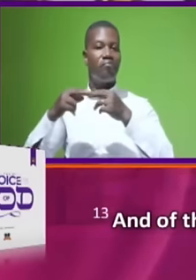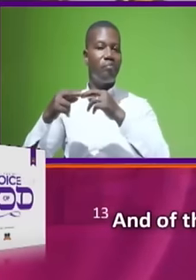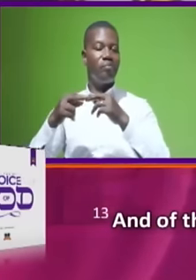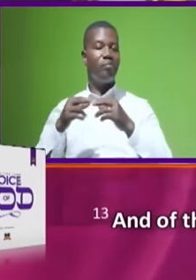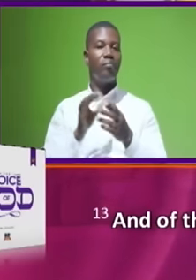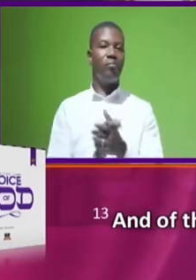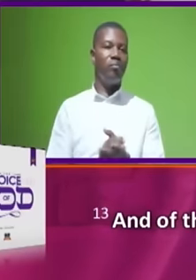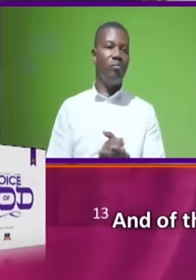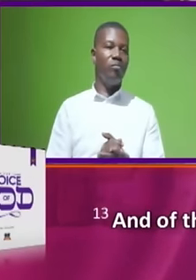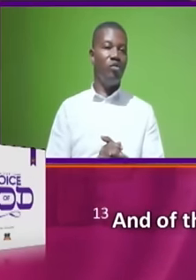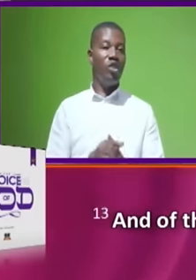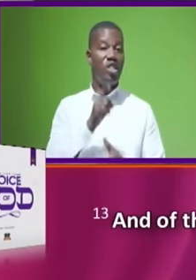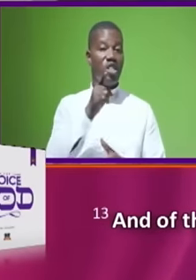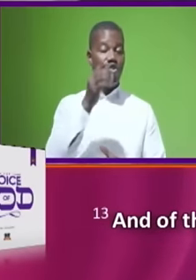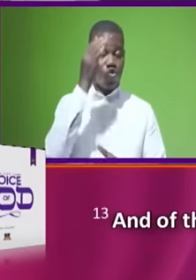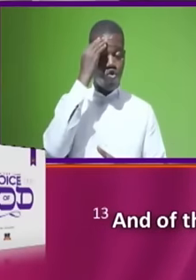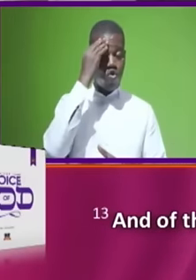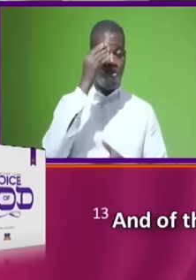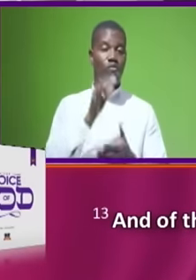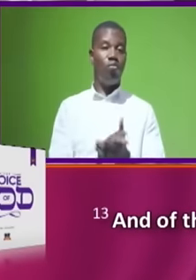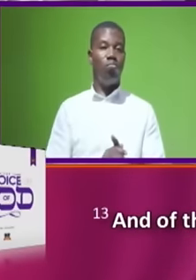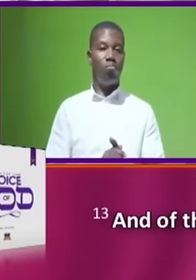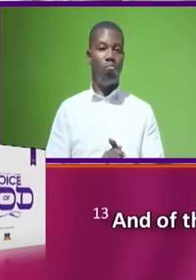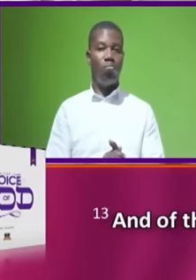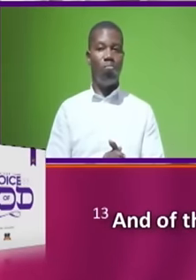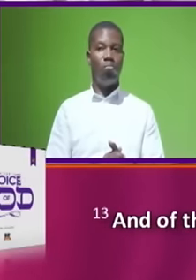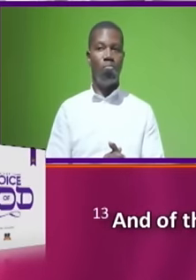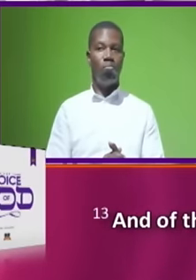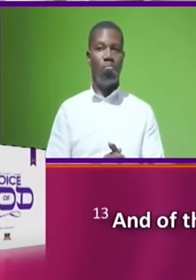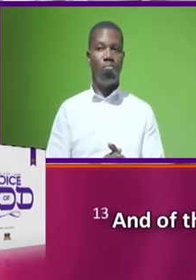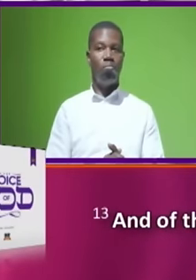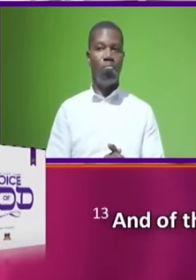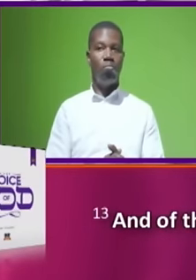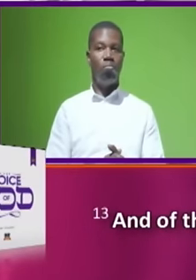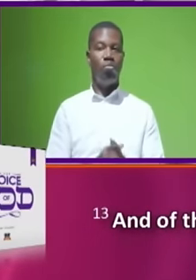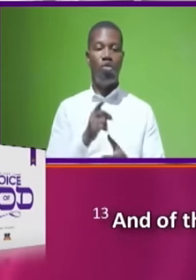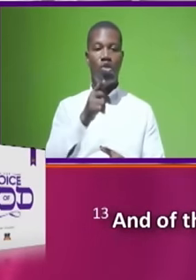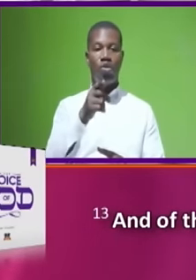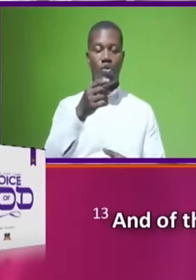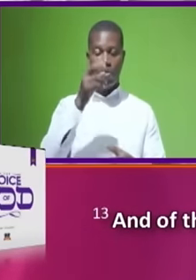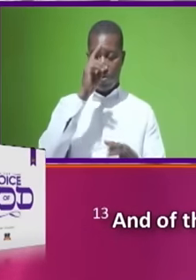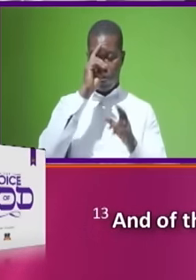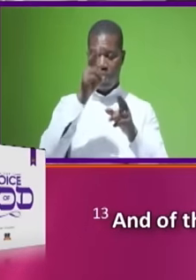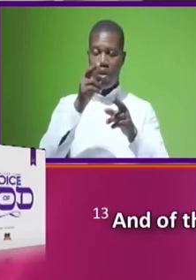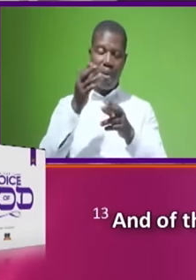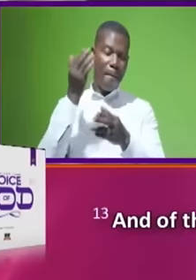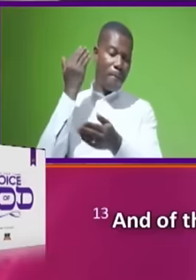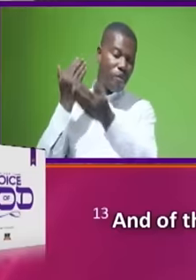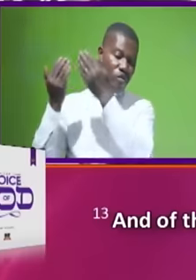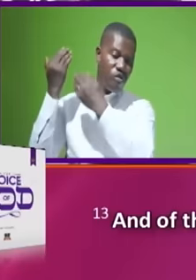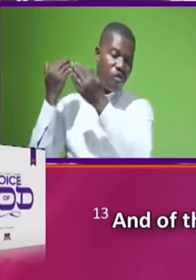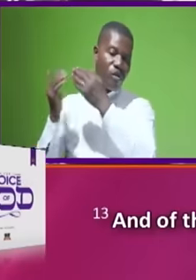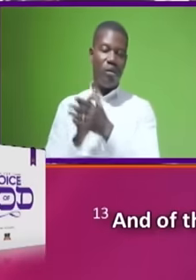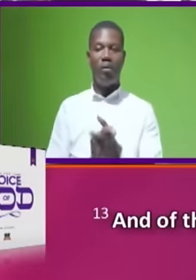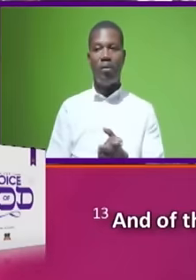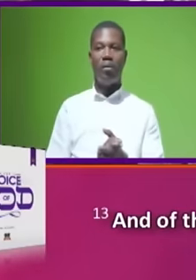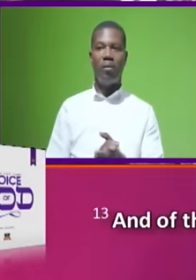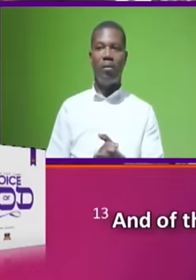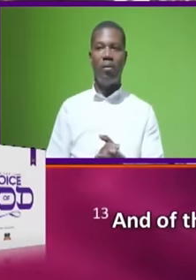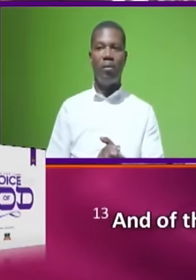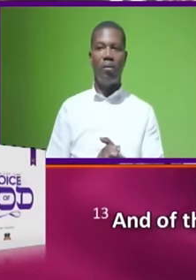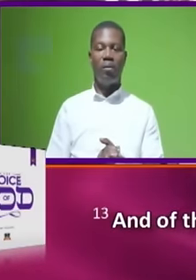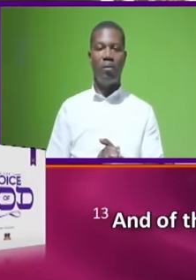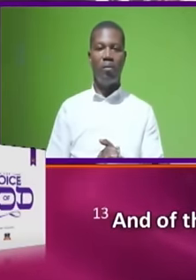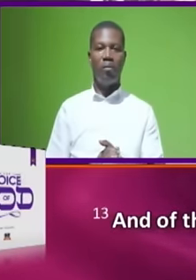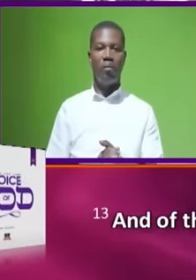you share. If you know or if you are not, then you would have accorded me with one respect.